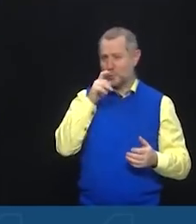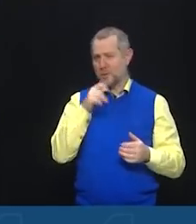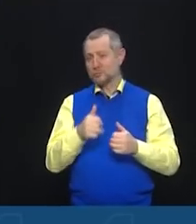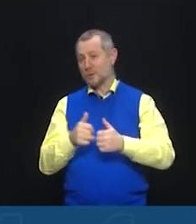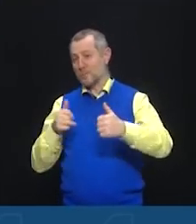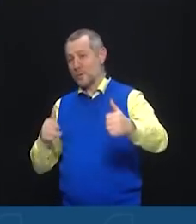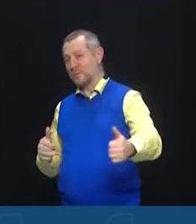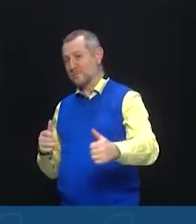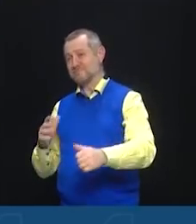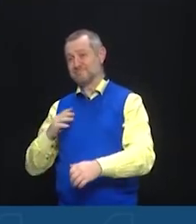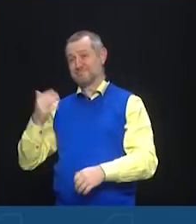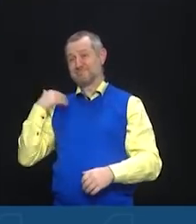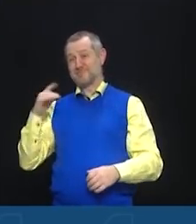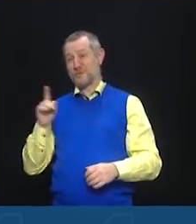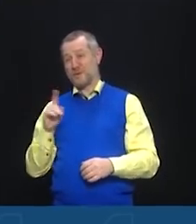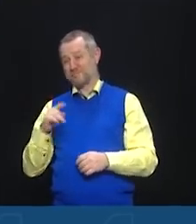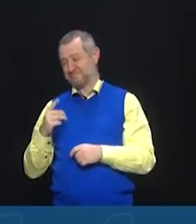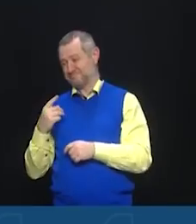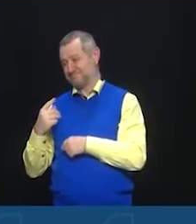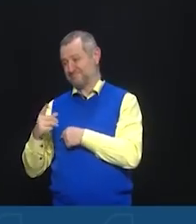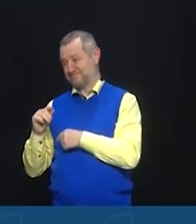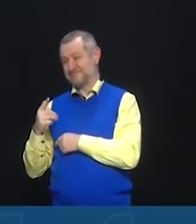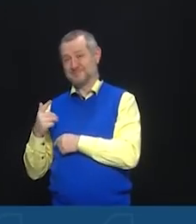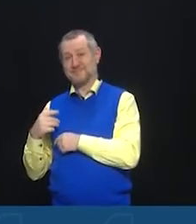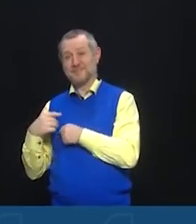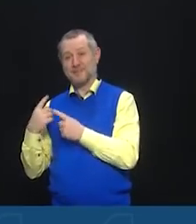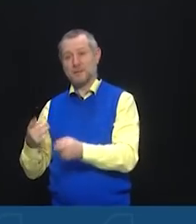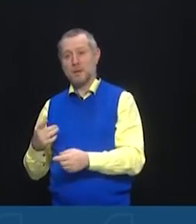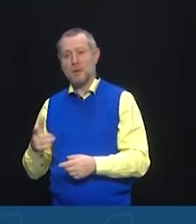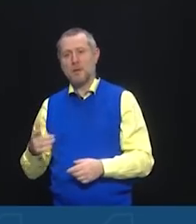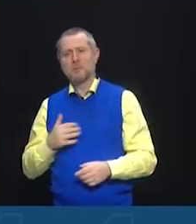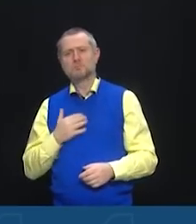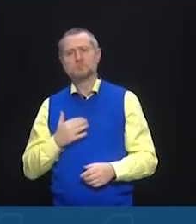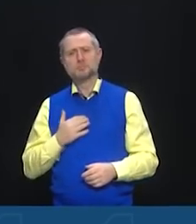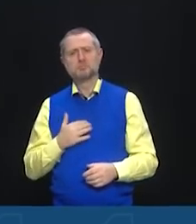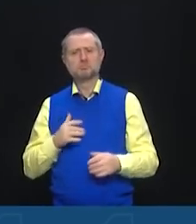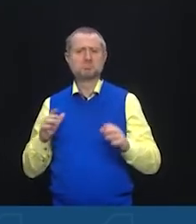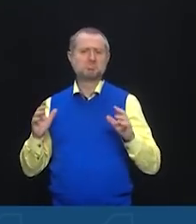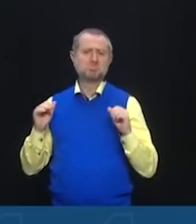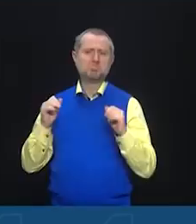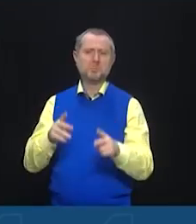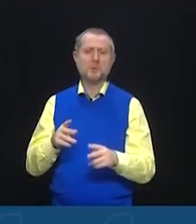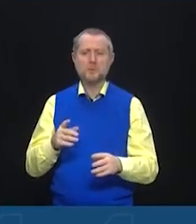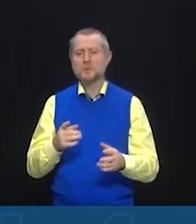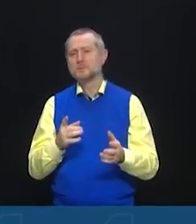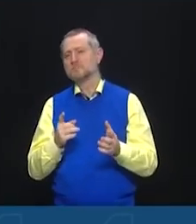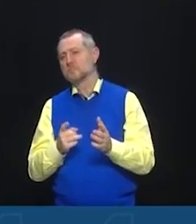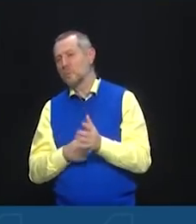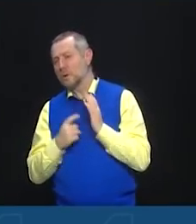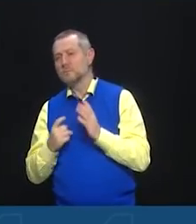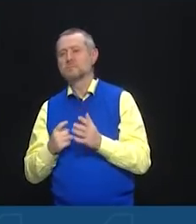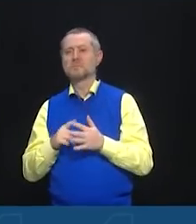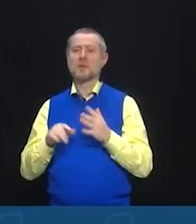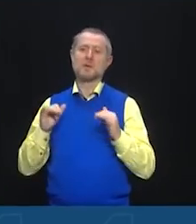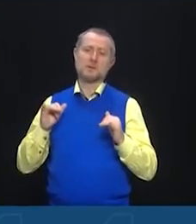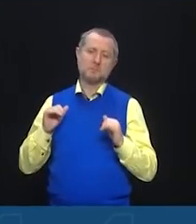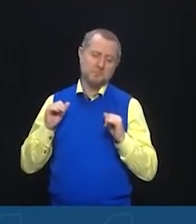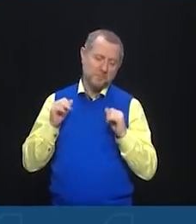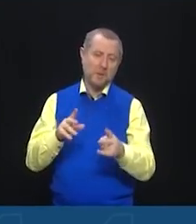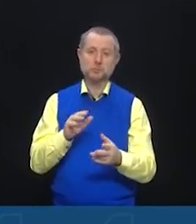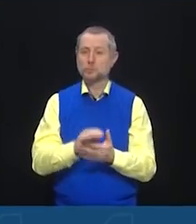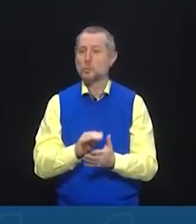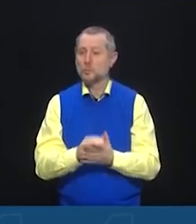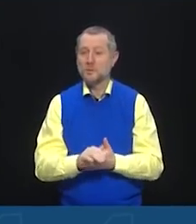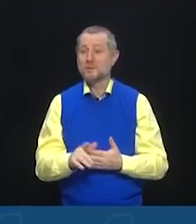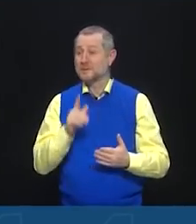for a year and a half, they are very happy that we had requirements in place that had created the environment, even when the numbers were increasing, that